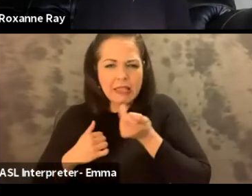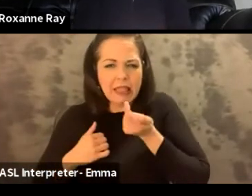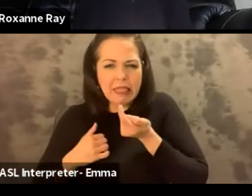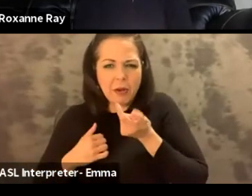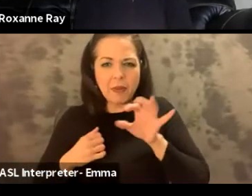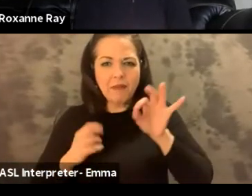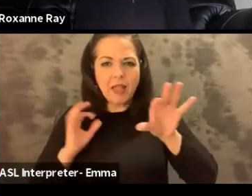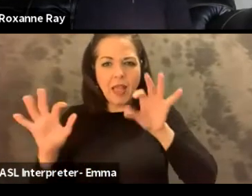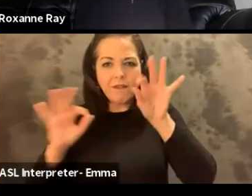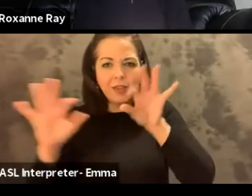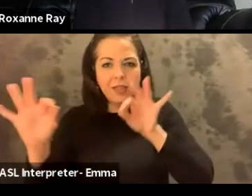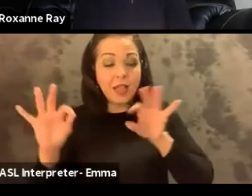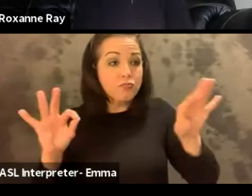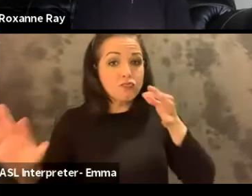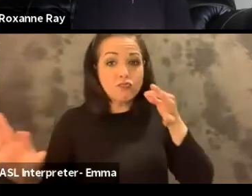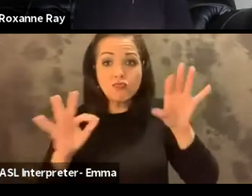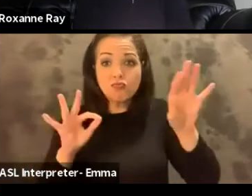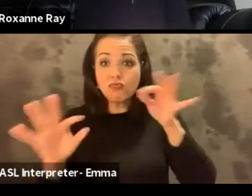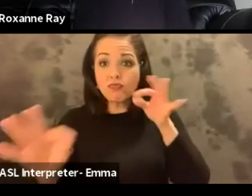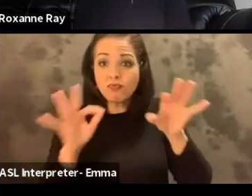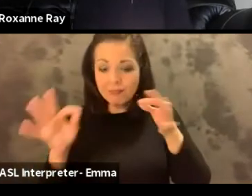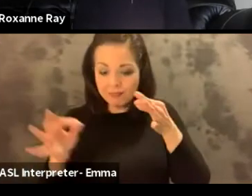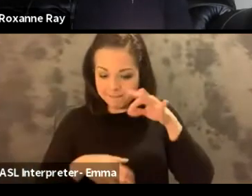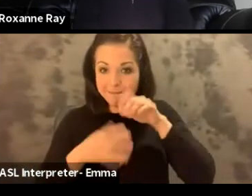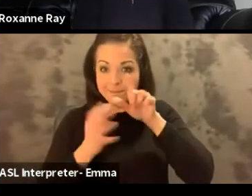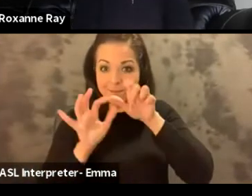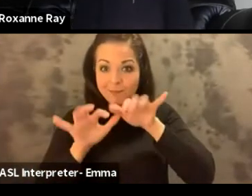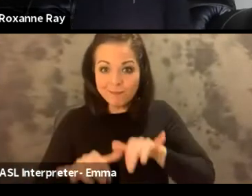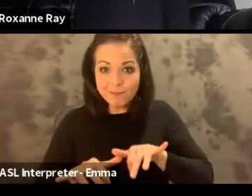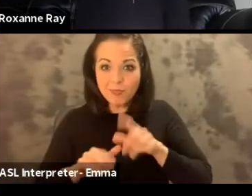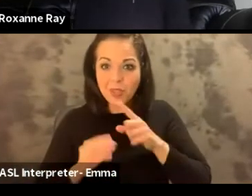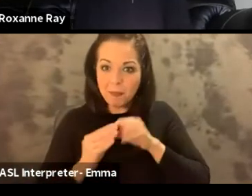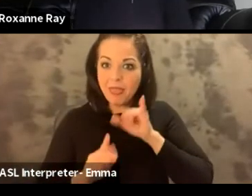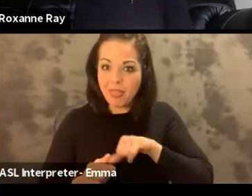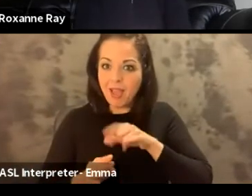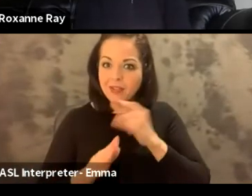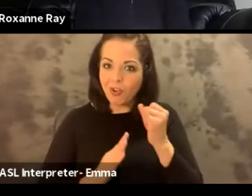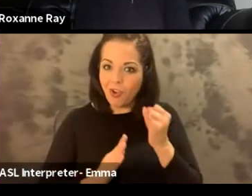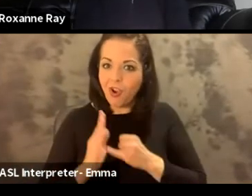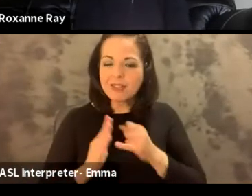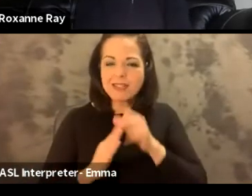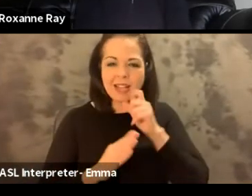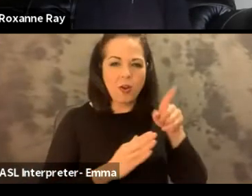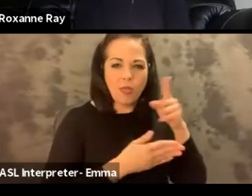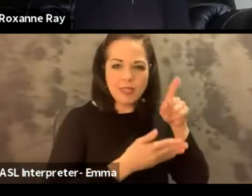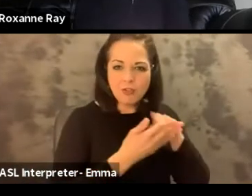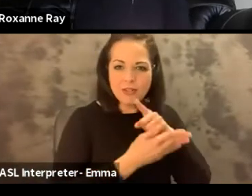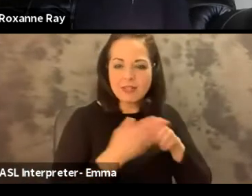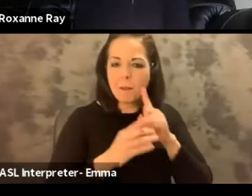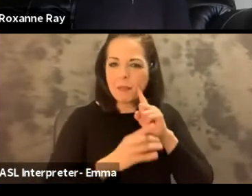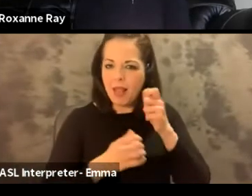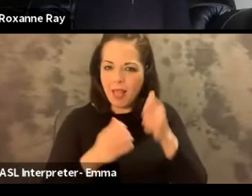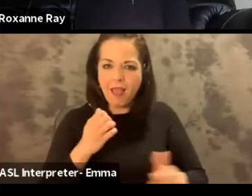from everyone. And hopefully we can start getting that in the arts field, just not just in criticism, but everywhere else.